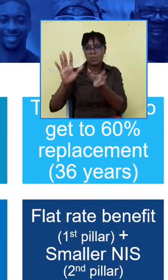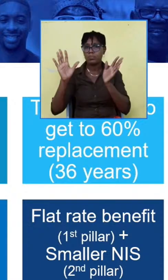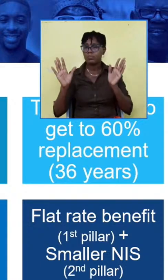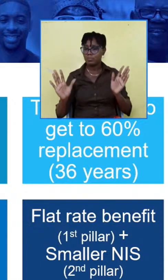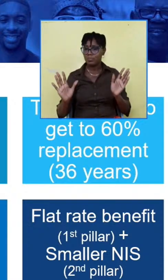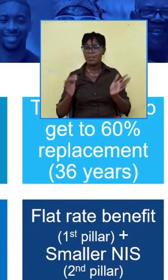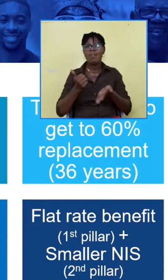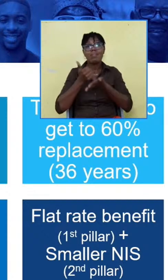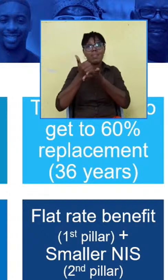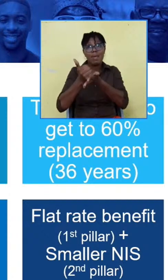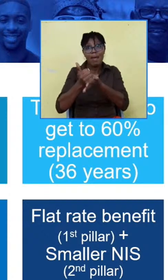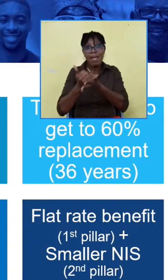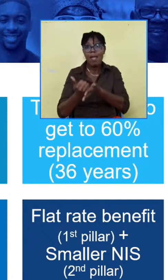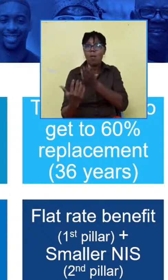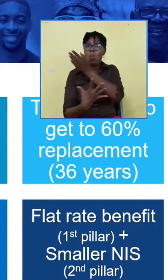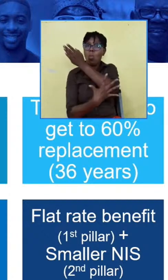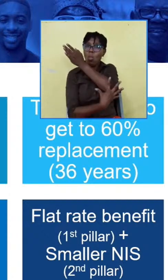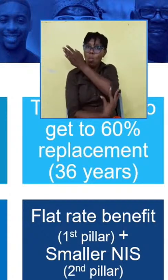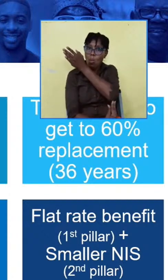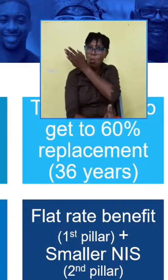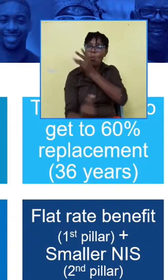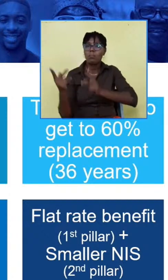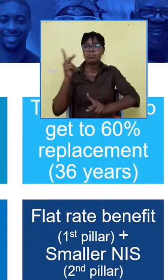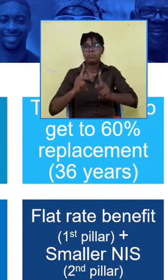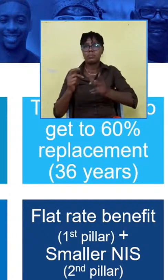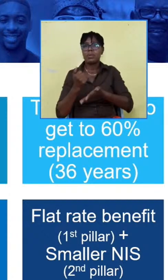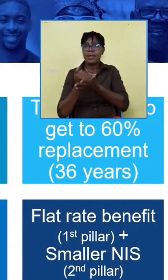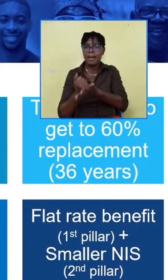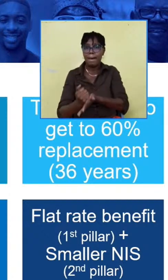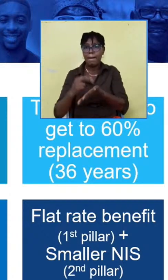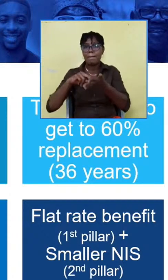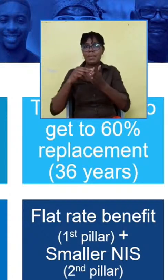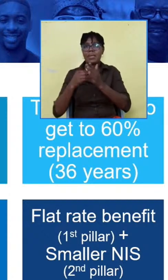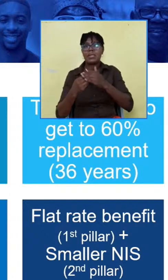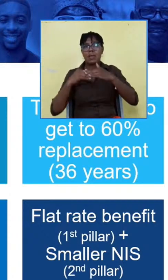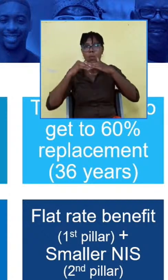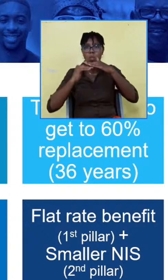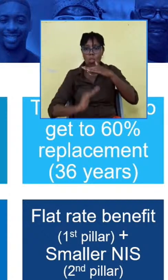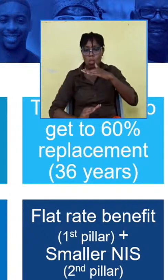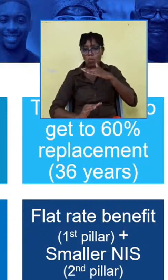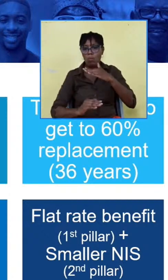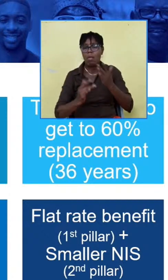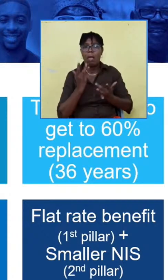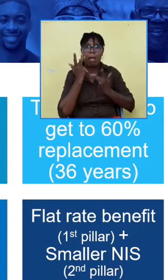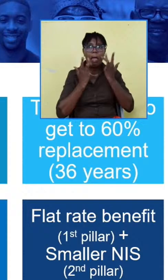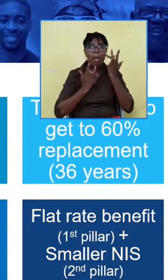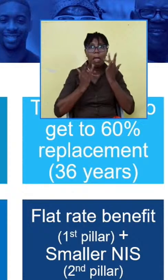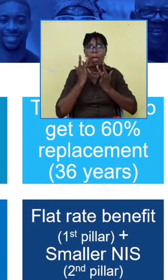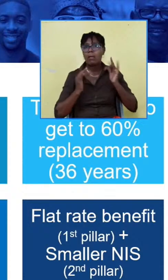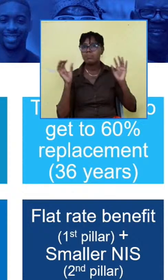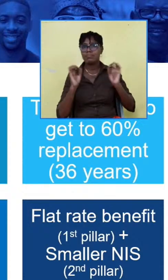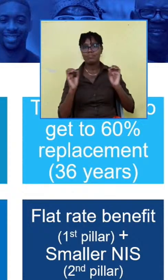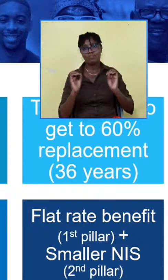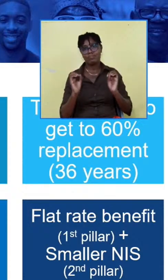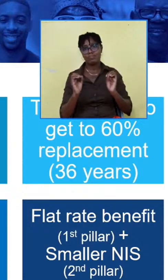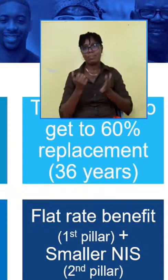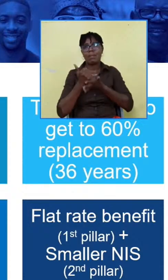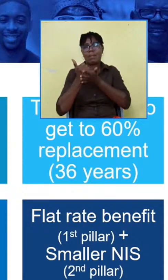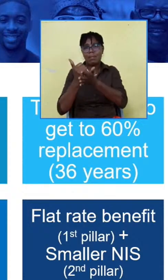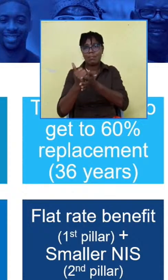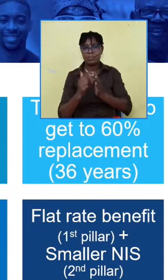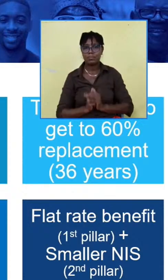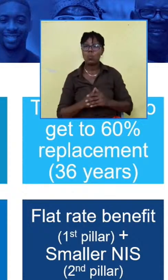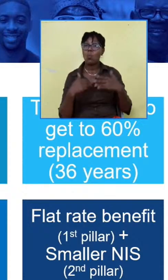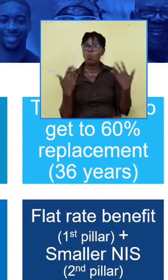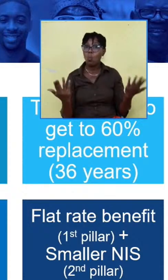alleviate poverty. On top of that can be placed a smaller NIS. And that will take care of the people who've contributed, and